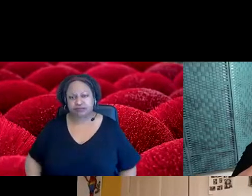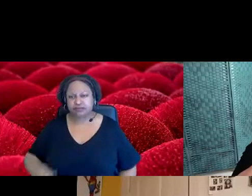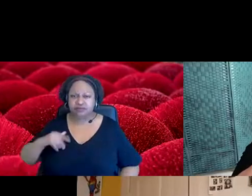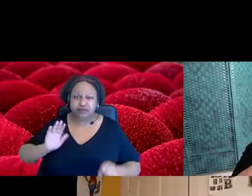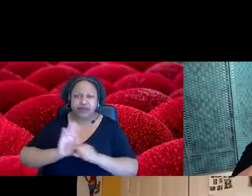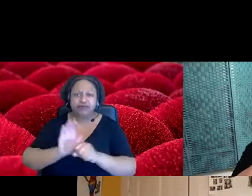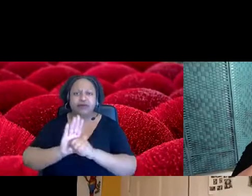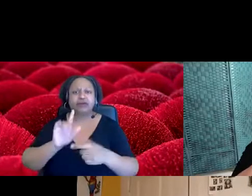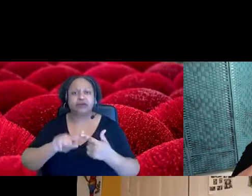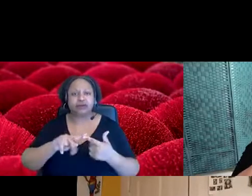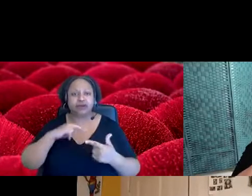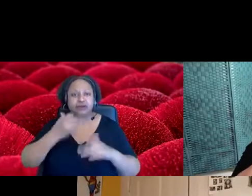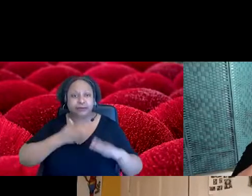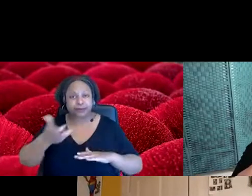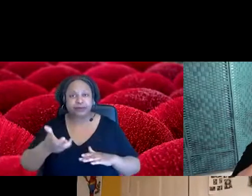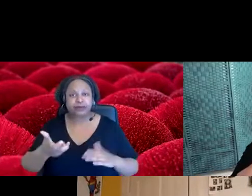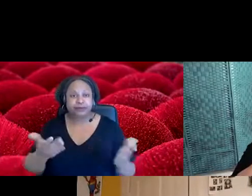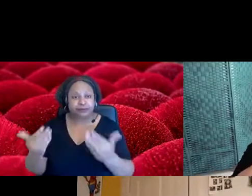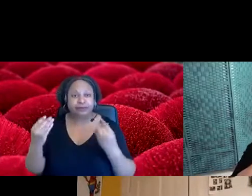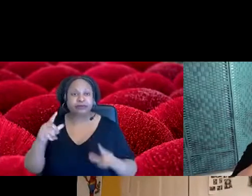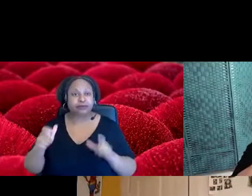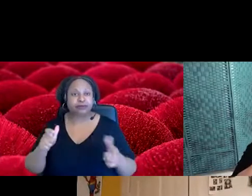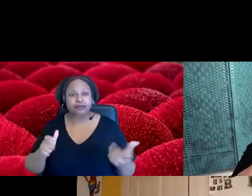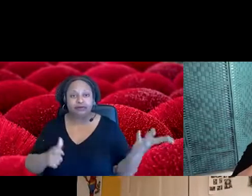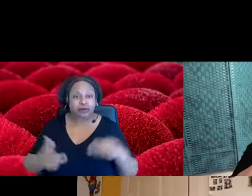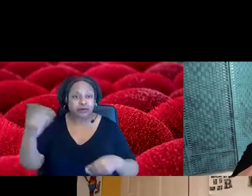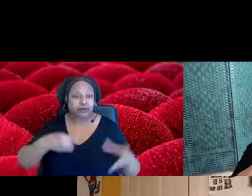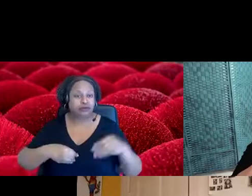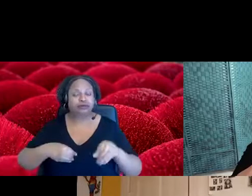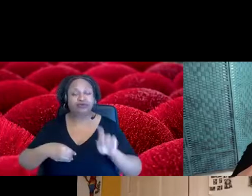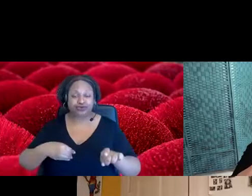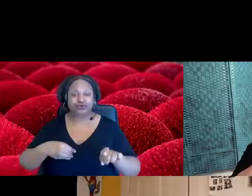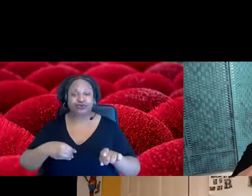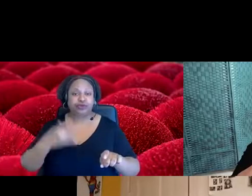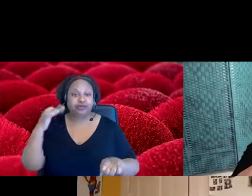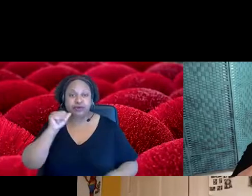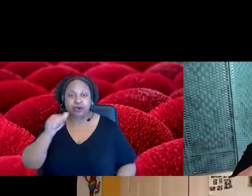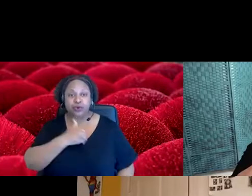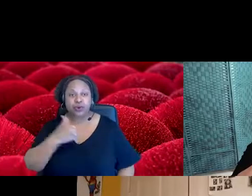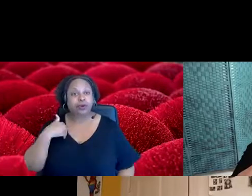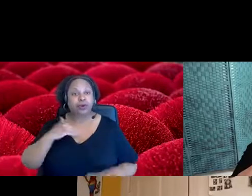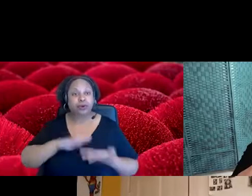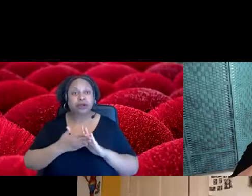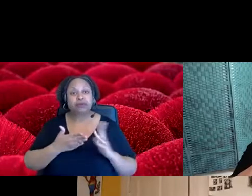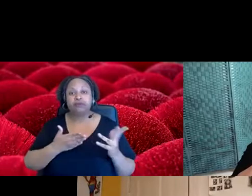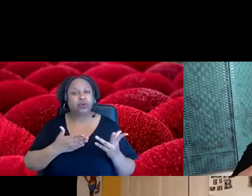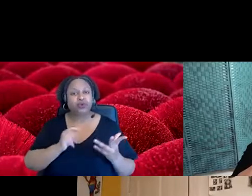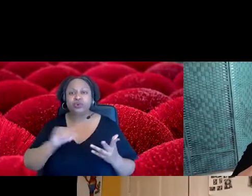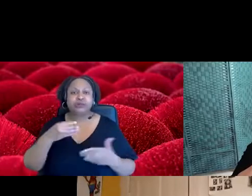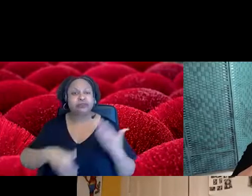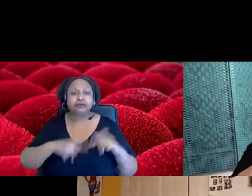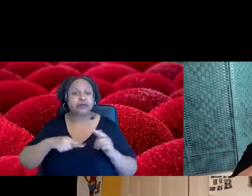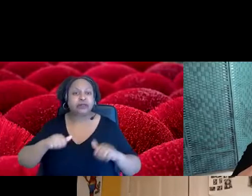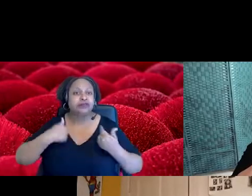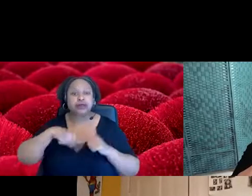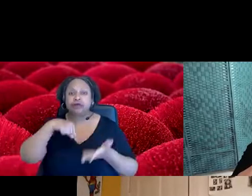our voices. We need to get many people involved in this conversation. Otherwise, yeah, Toronto's just going to be that city that's too expensive to live in, and there's not going to